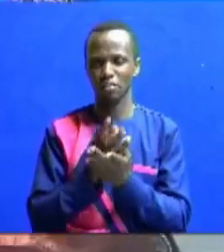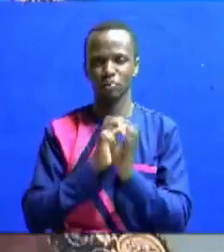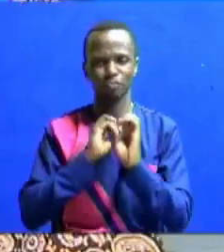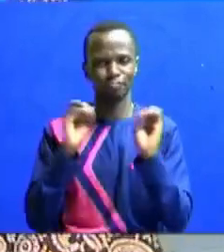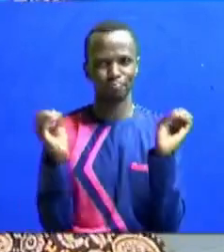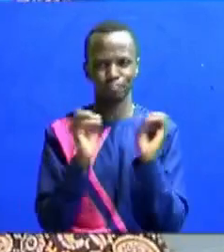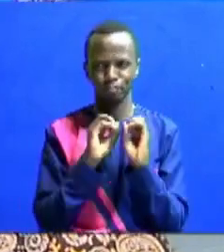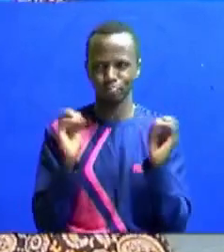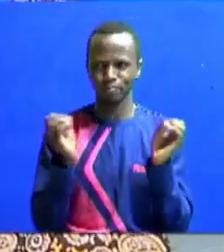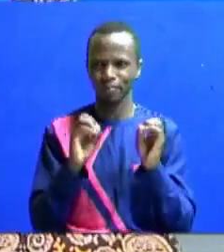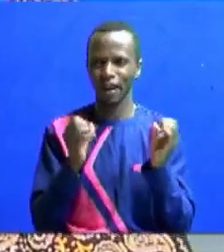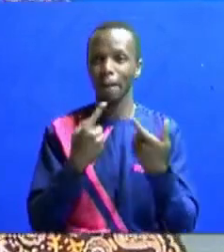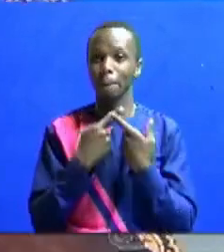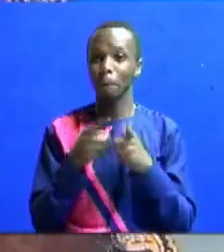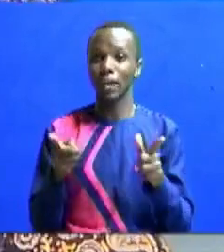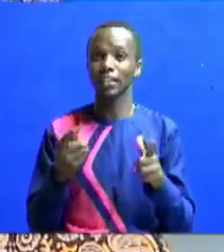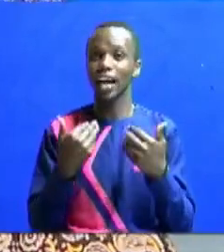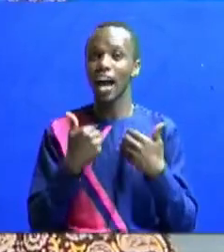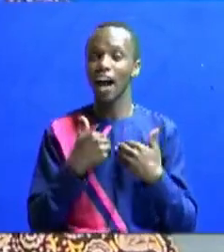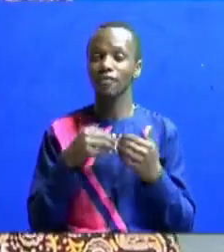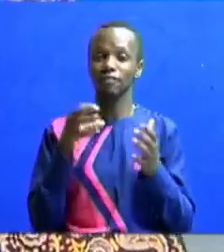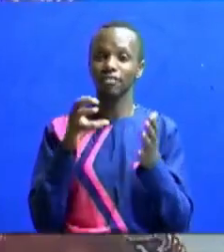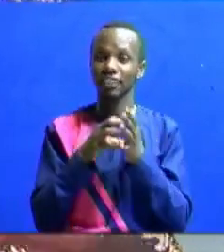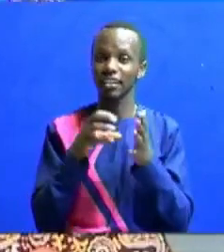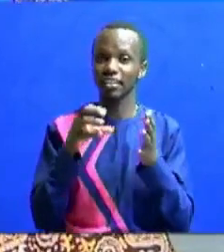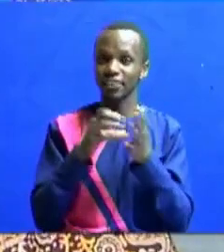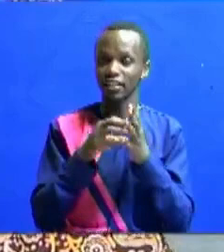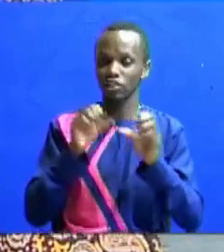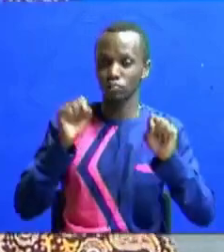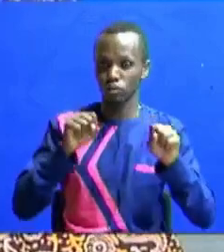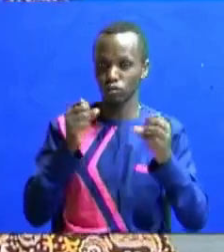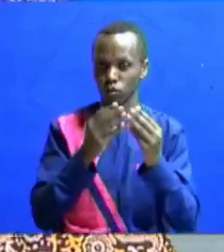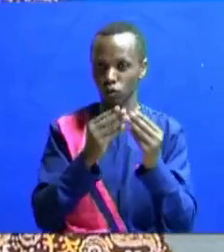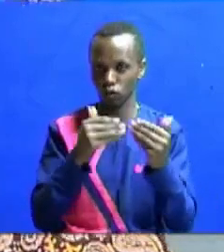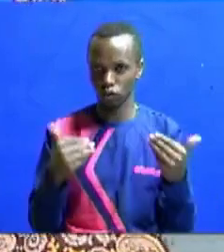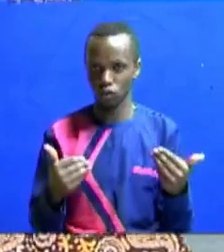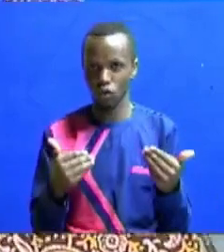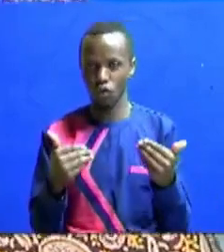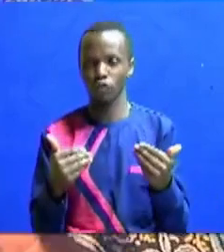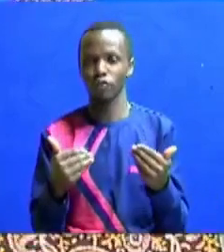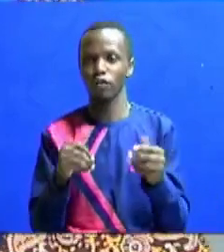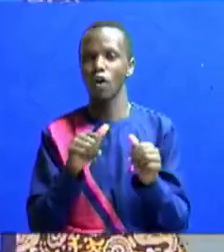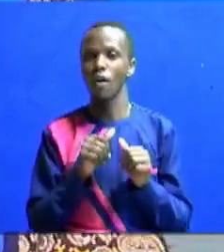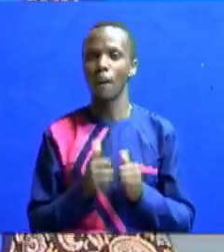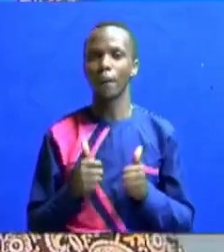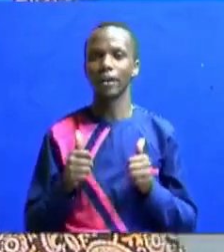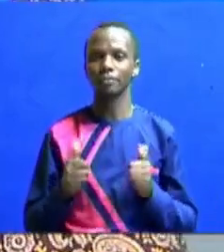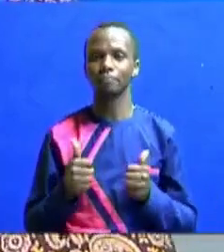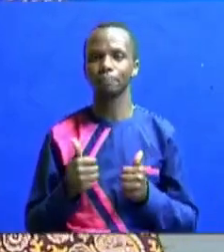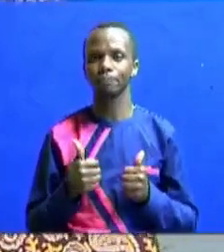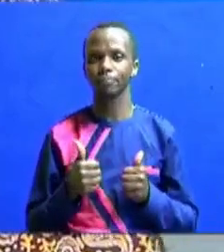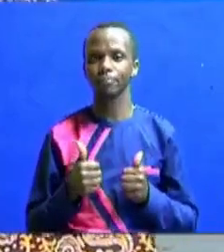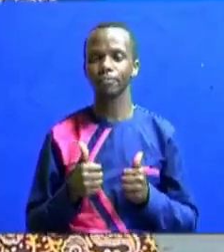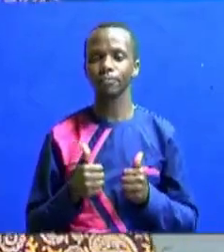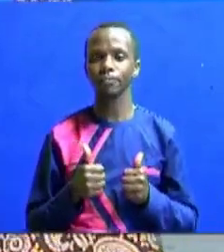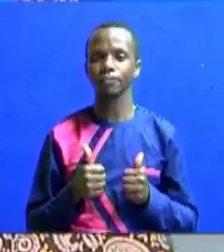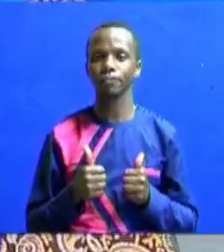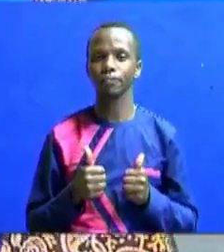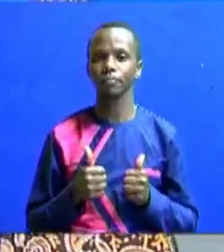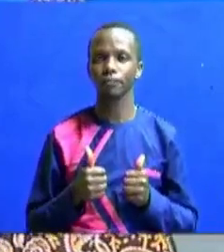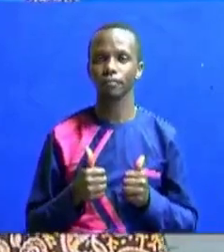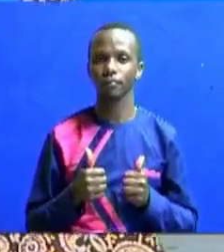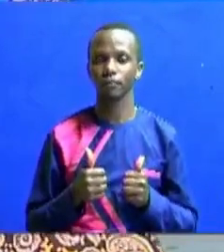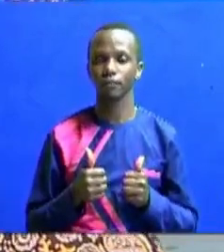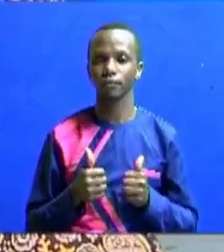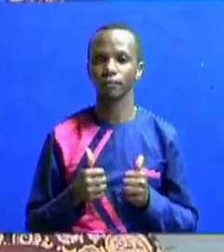we handle cases that would have gone unnoticed and even unhandled in the normal day, in the normal system.